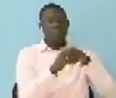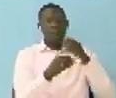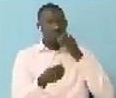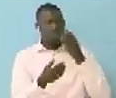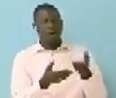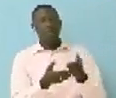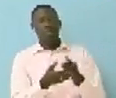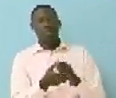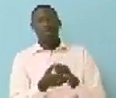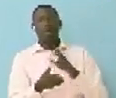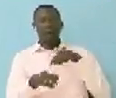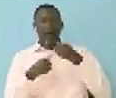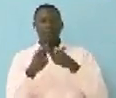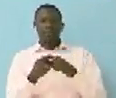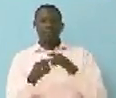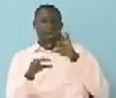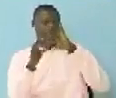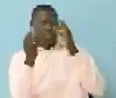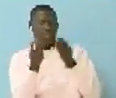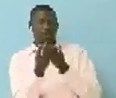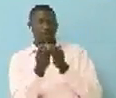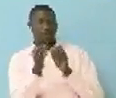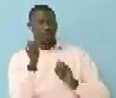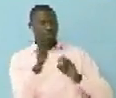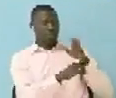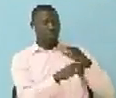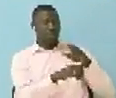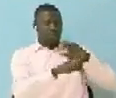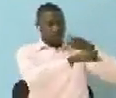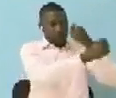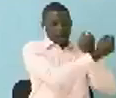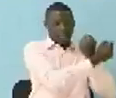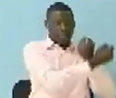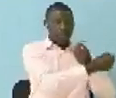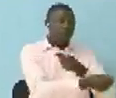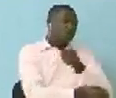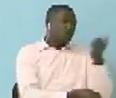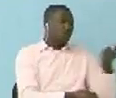And then a team will be sent to arrest those individuals.